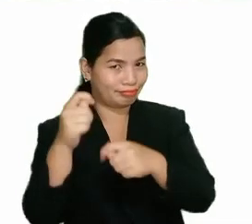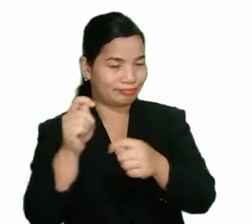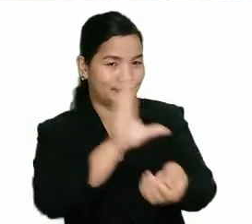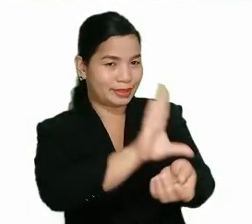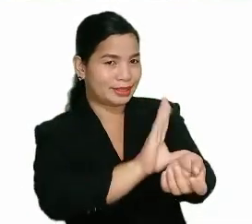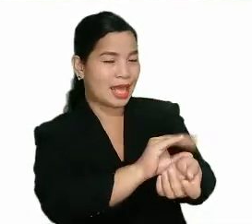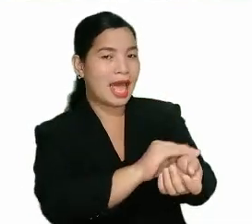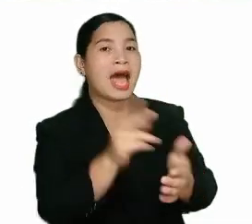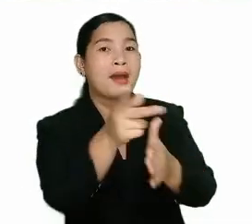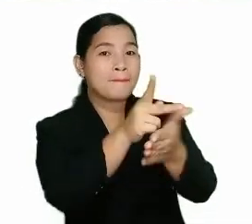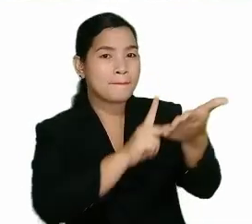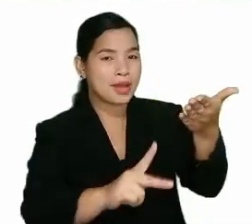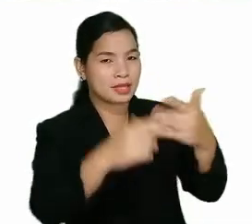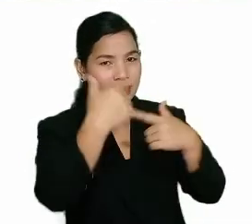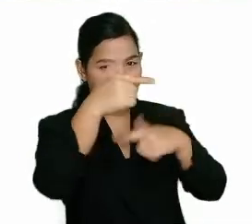their parts labeled.